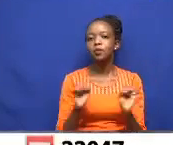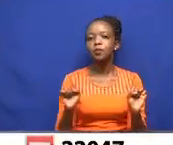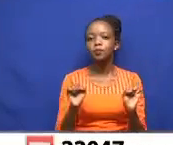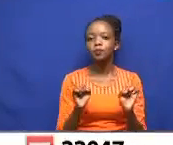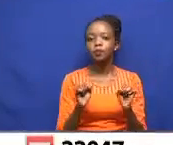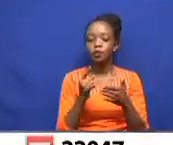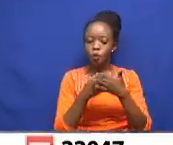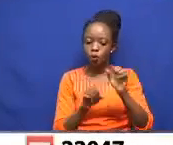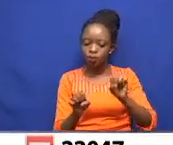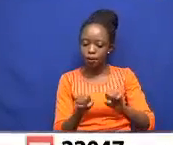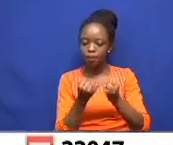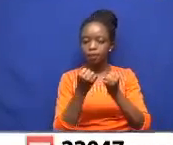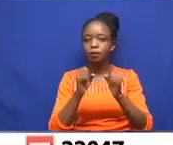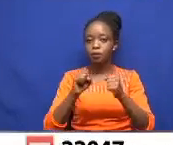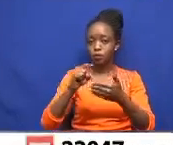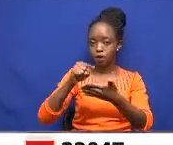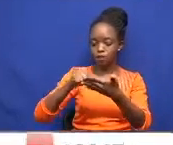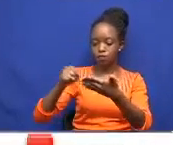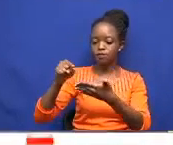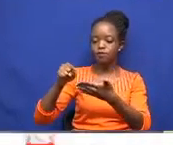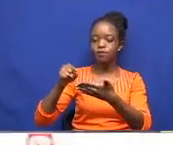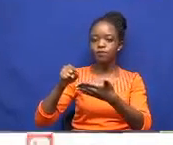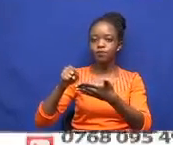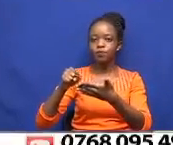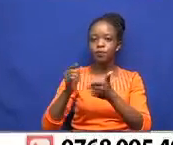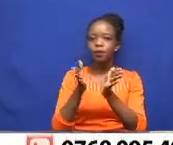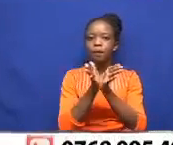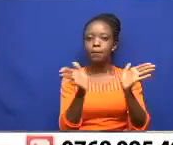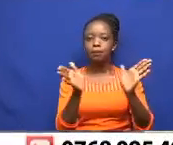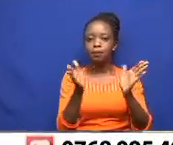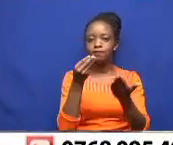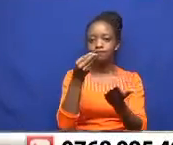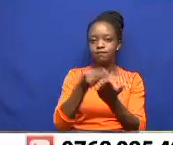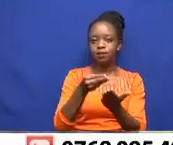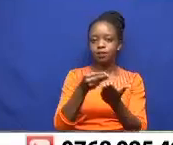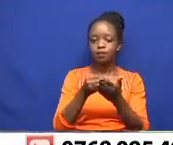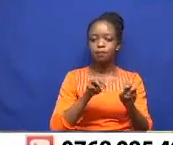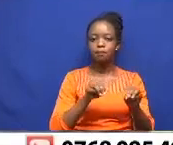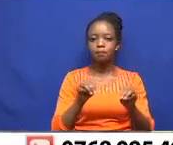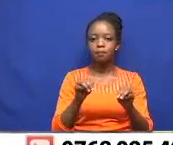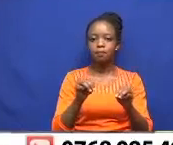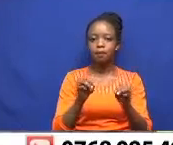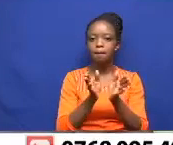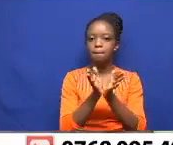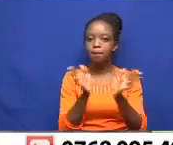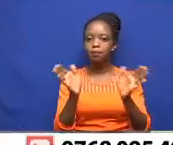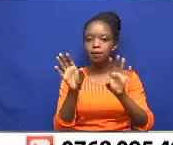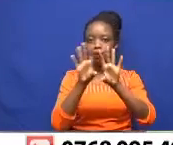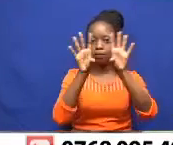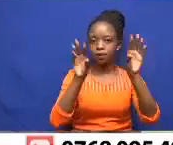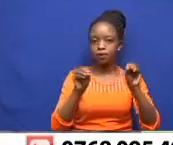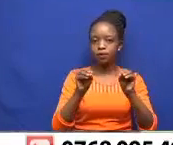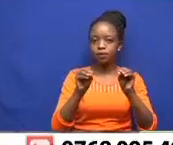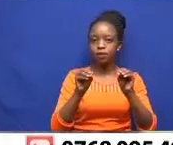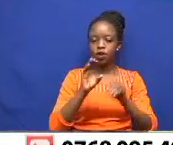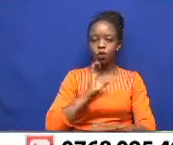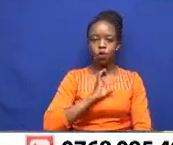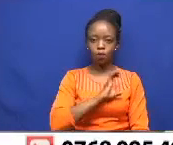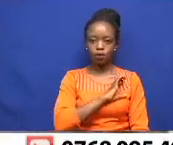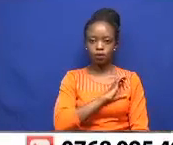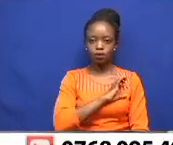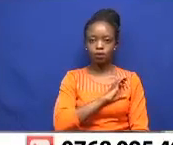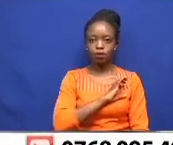comes up is that we will pass the public finance management, public finance, budget and public finance committee